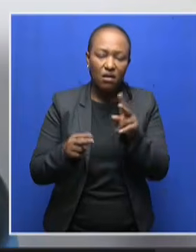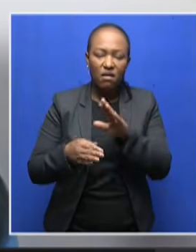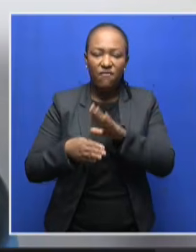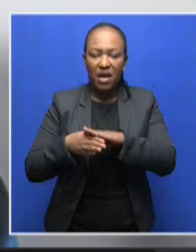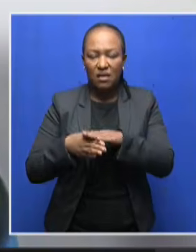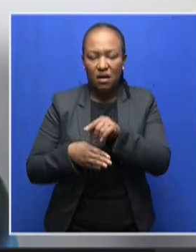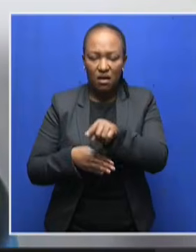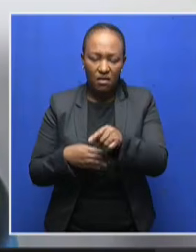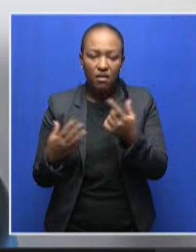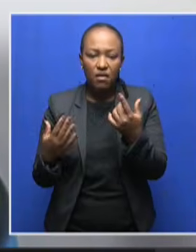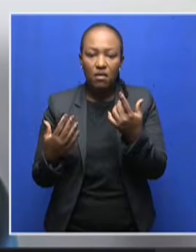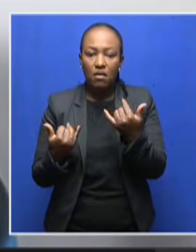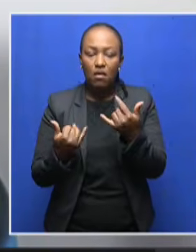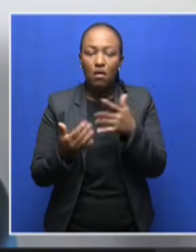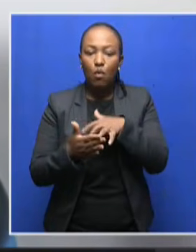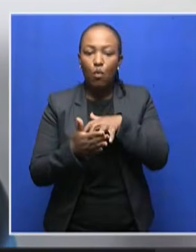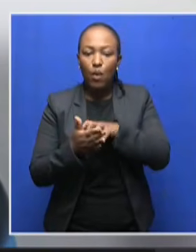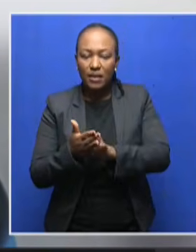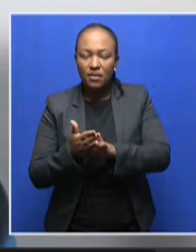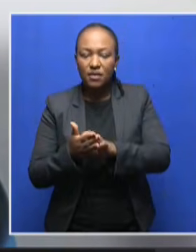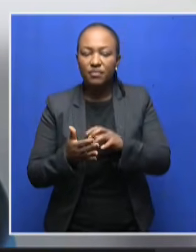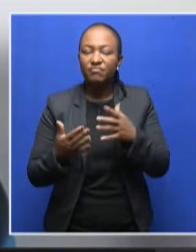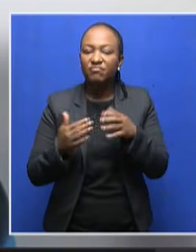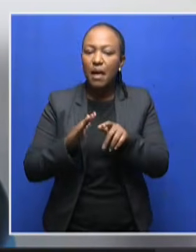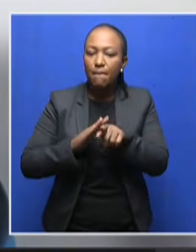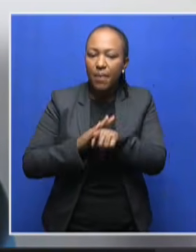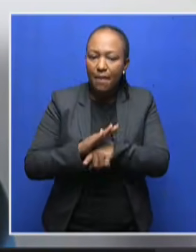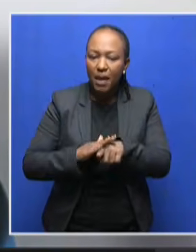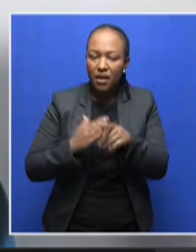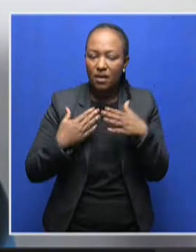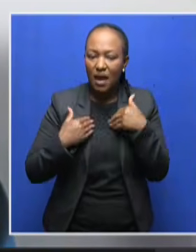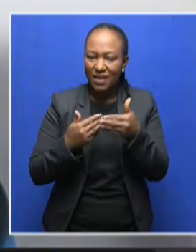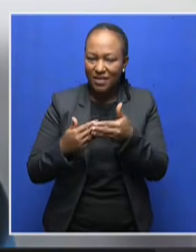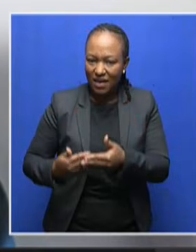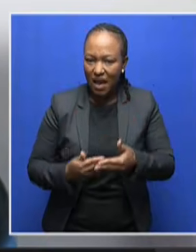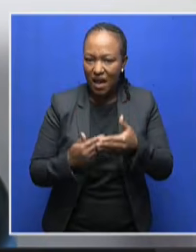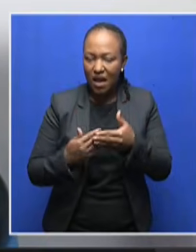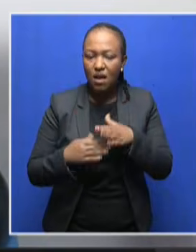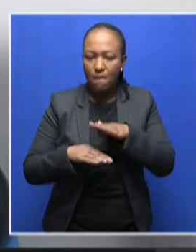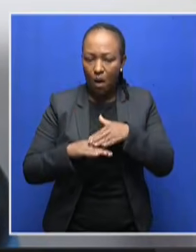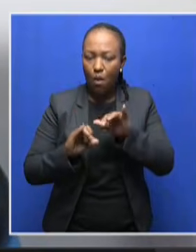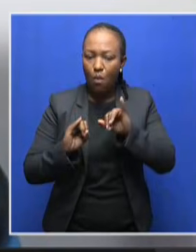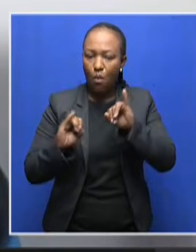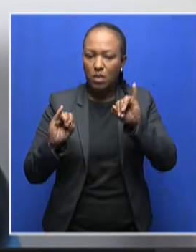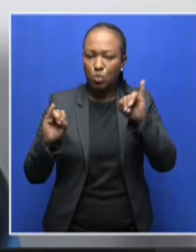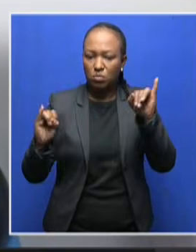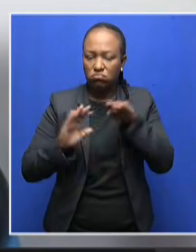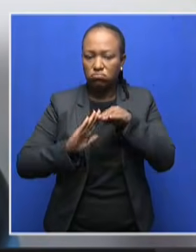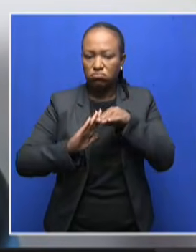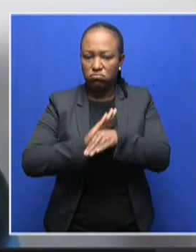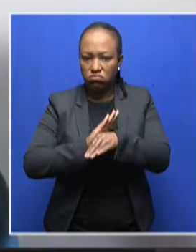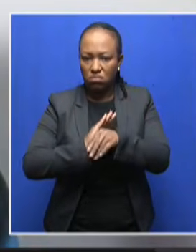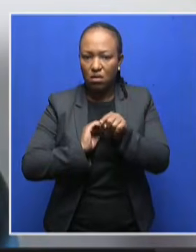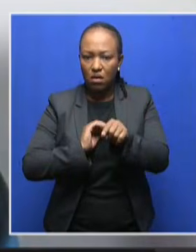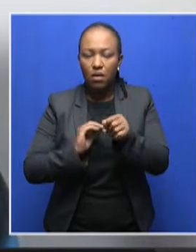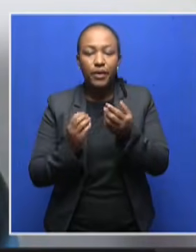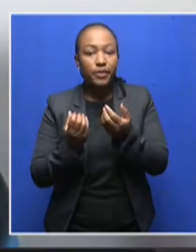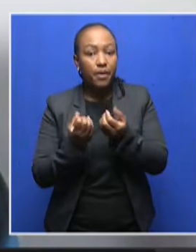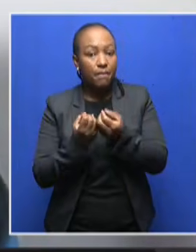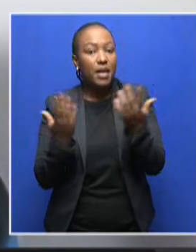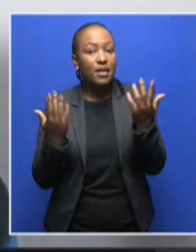our public sector in the primary health care service is something which is really unmarked. So it really tells us there's many